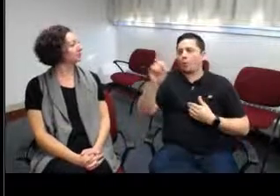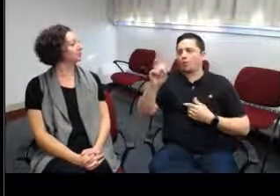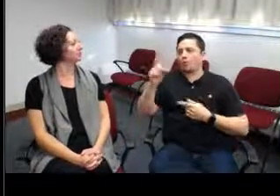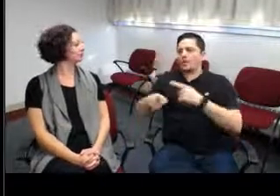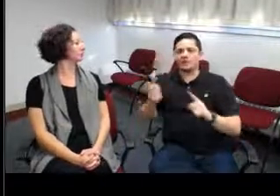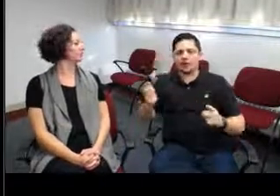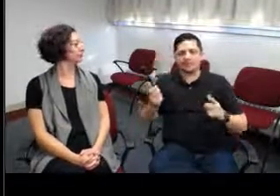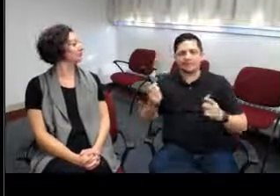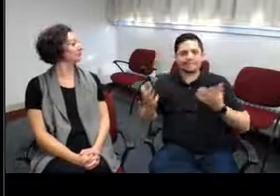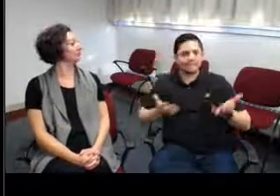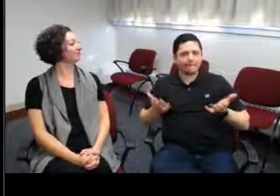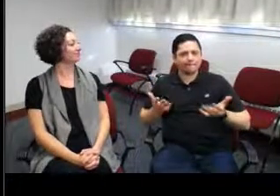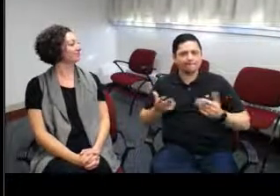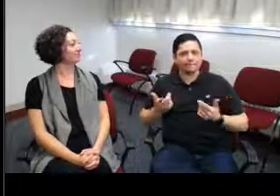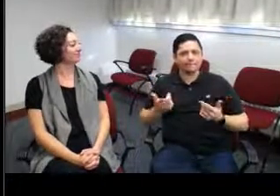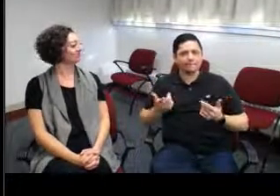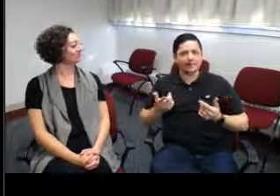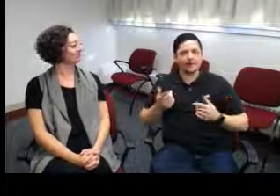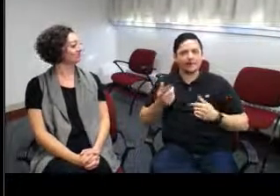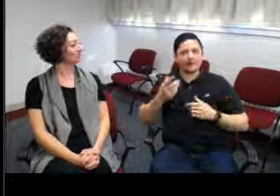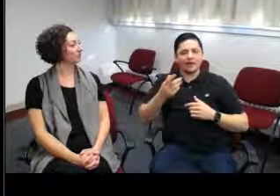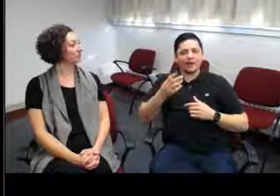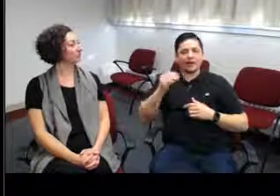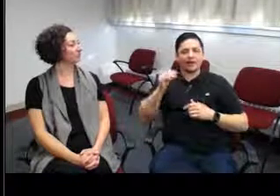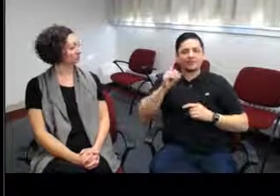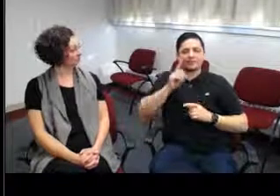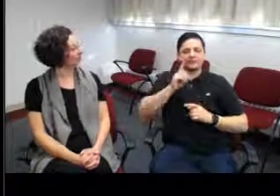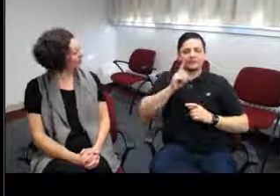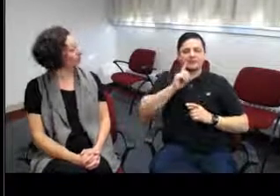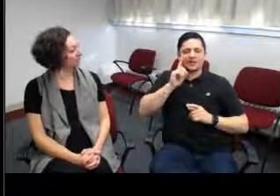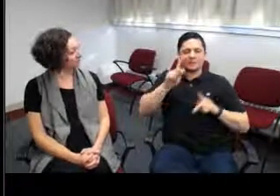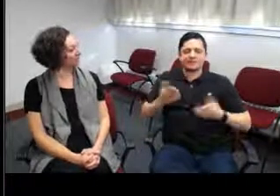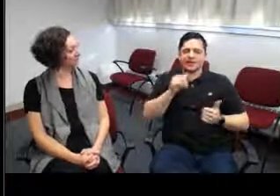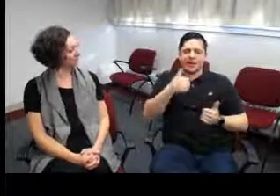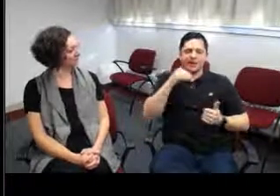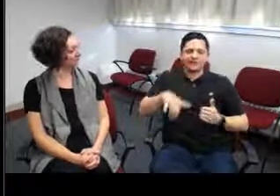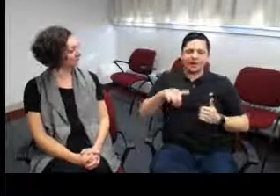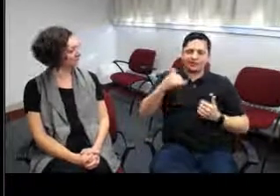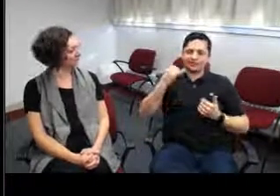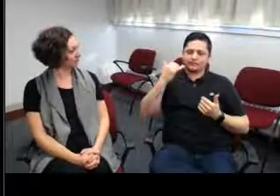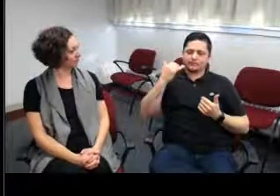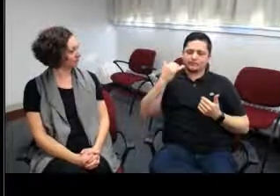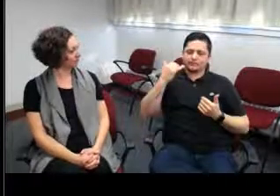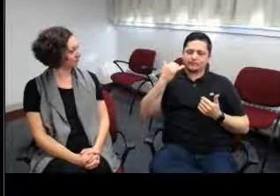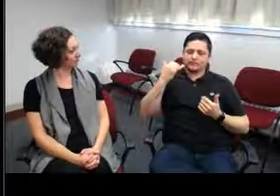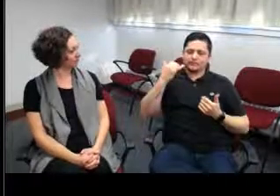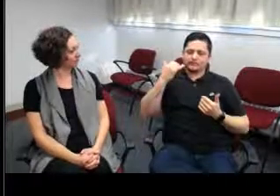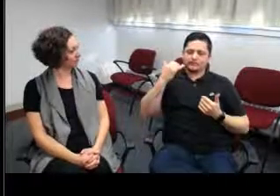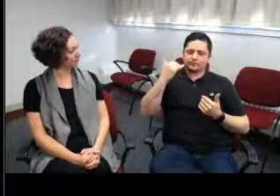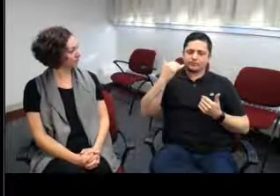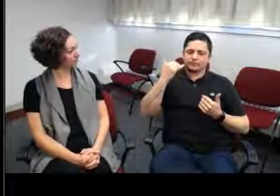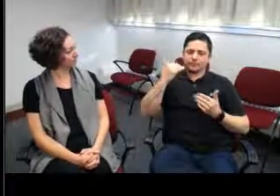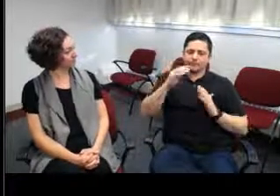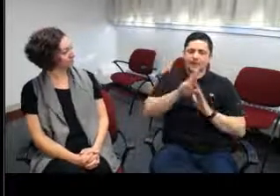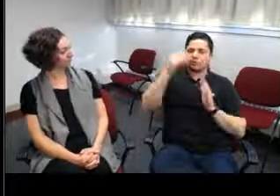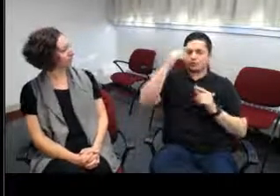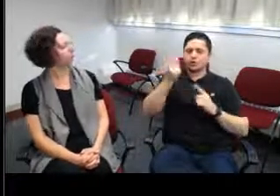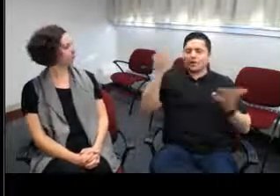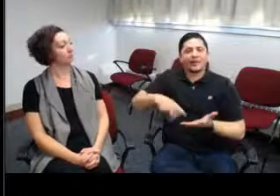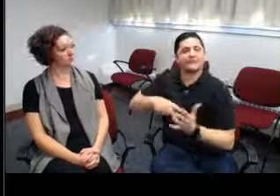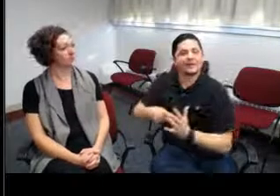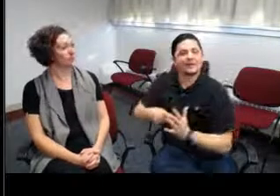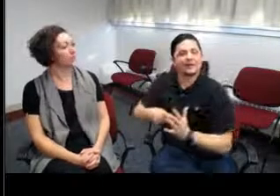sometimes do you hear things but you don't know where they're coming from? And a deaf person might not